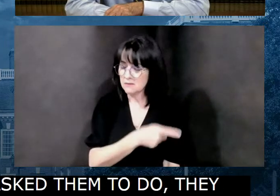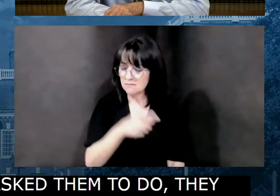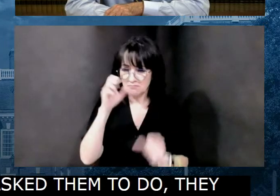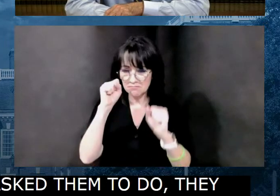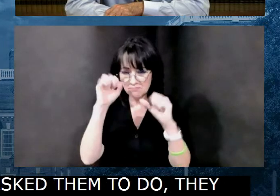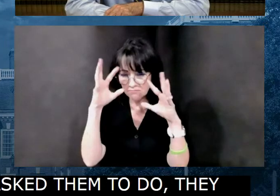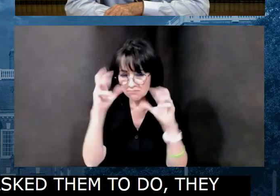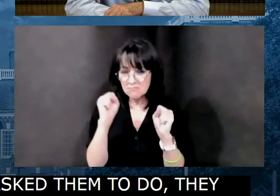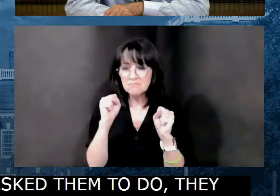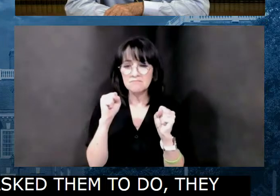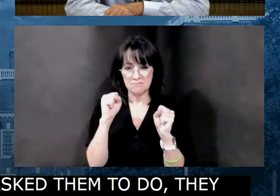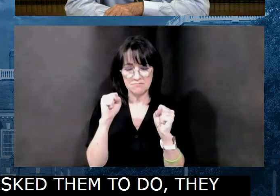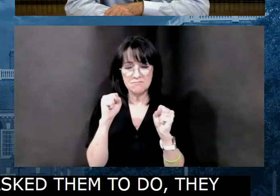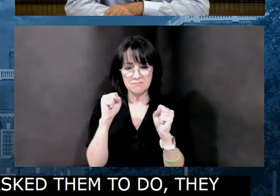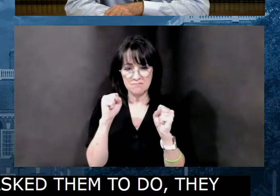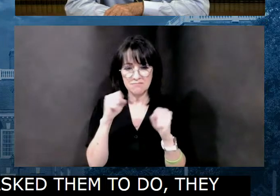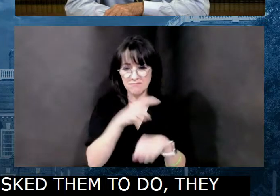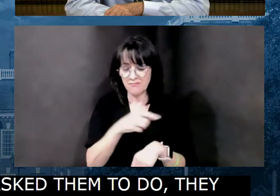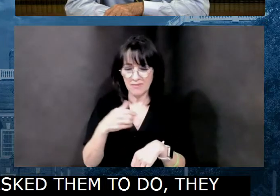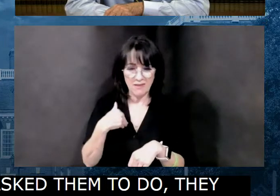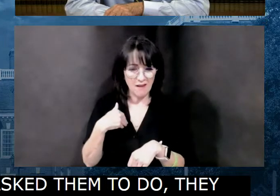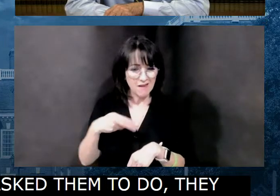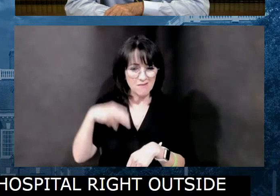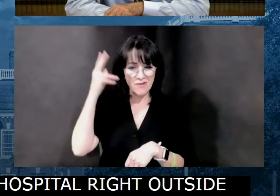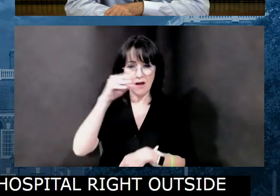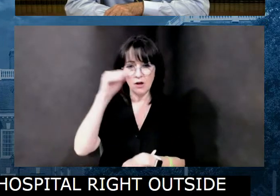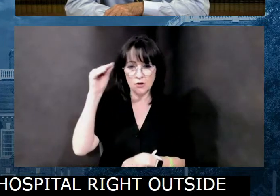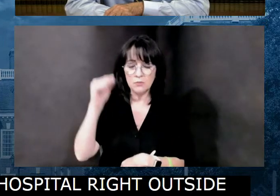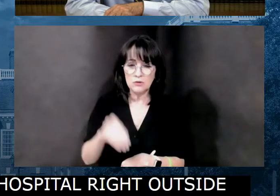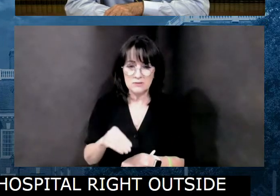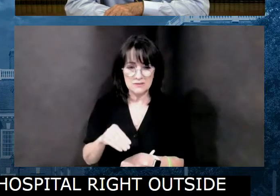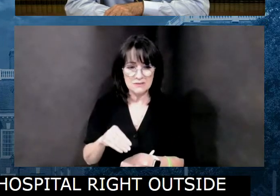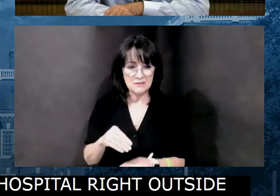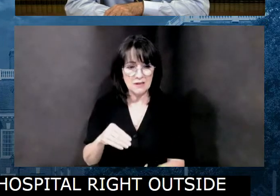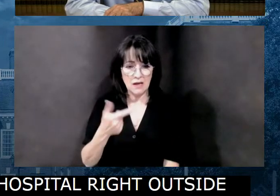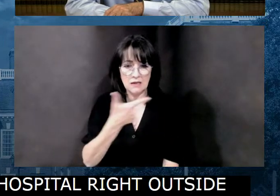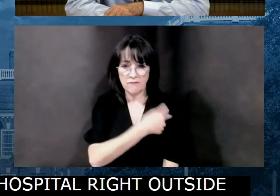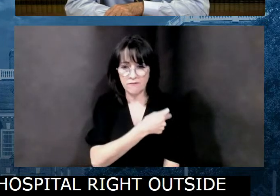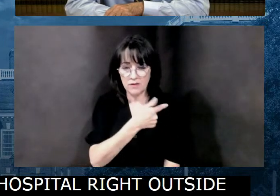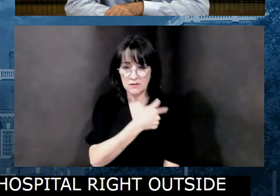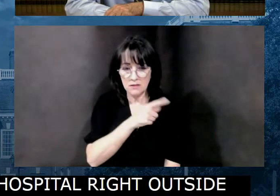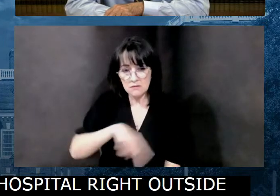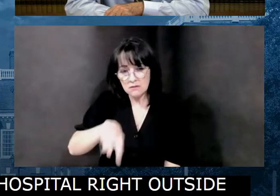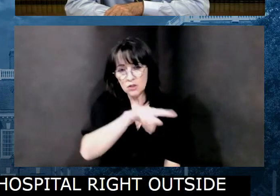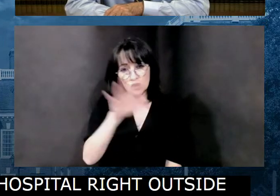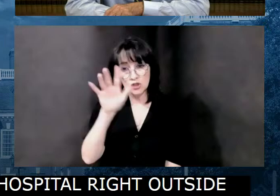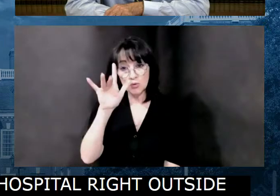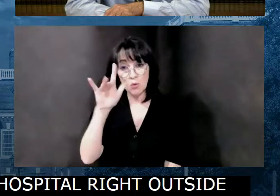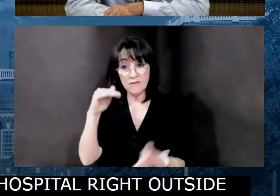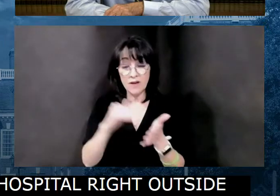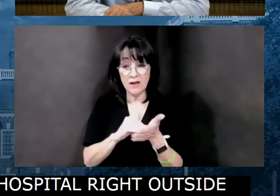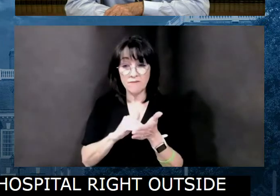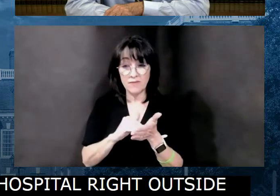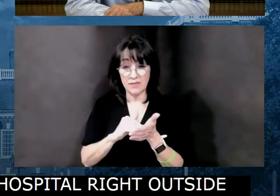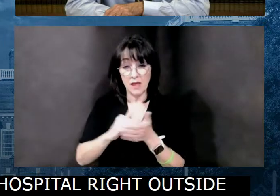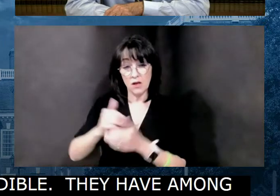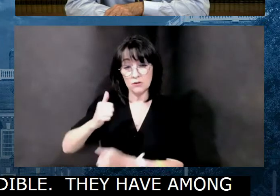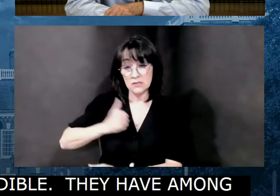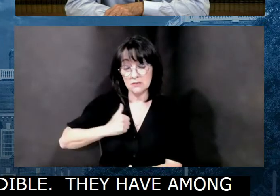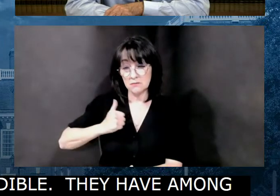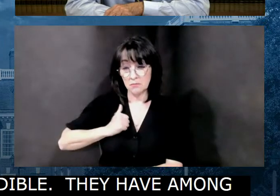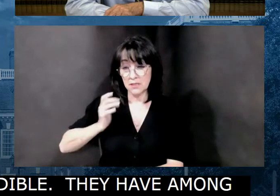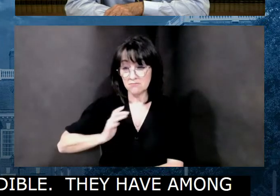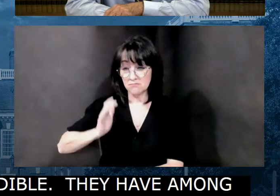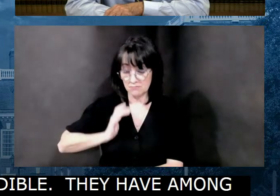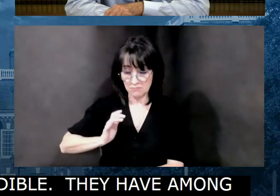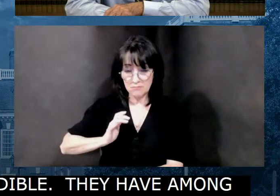one of the highest rates of vaccination for the 25,000 veterans for whom they're responsible for their